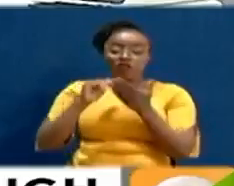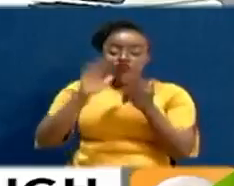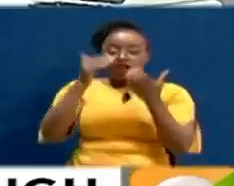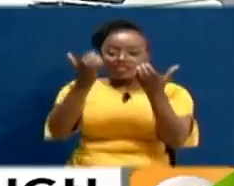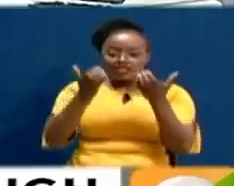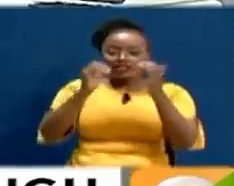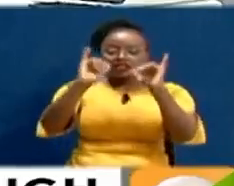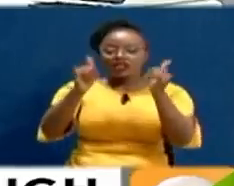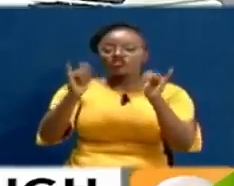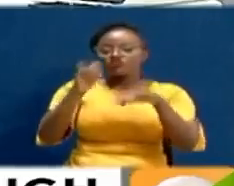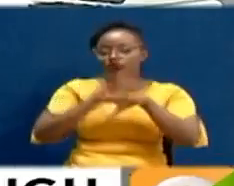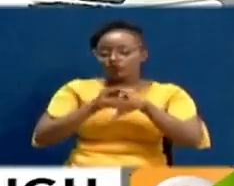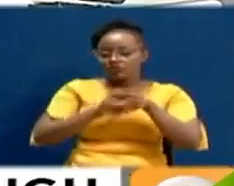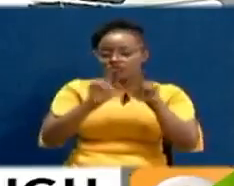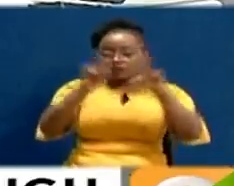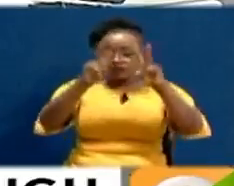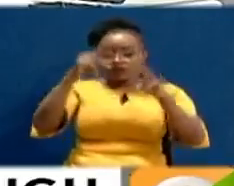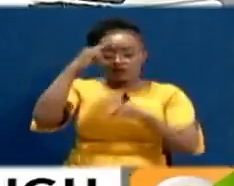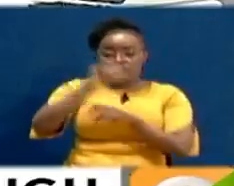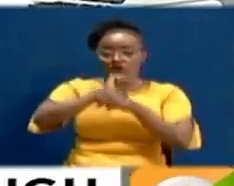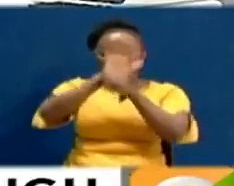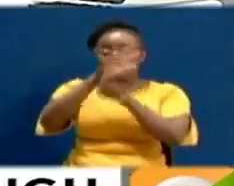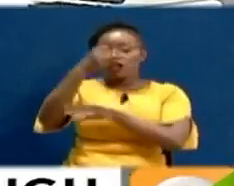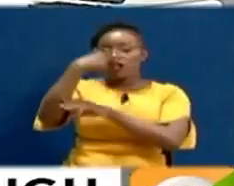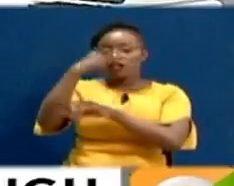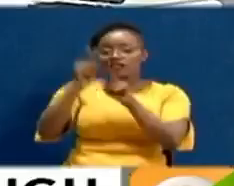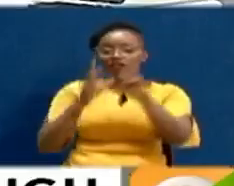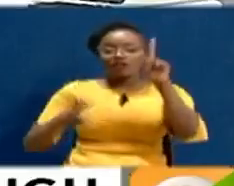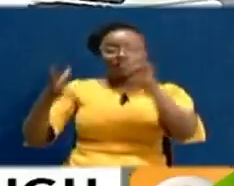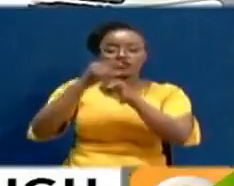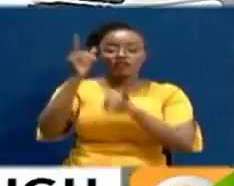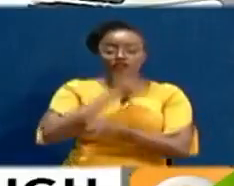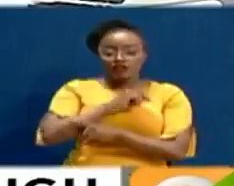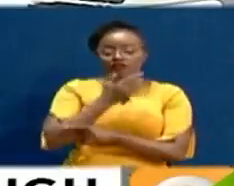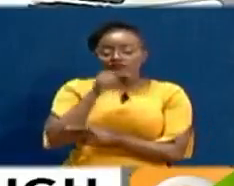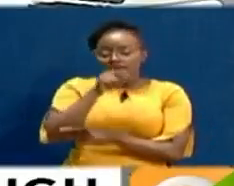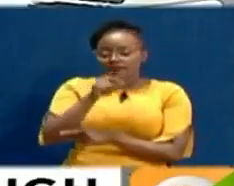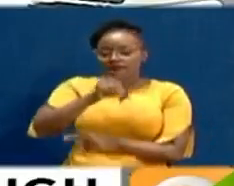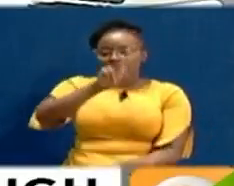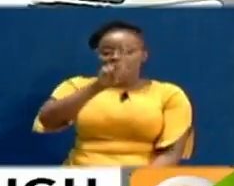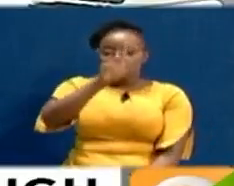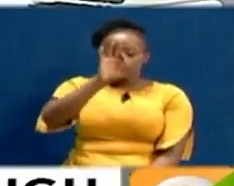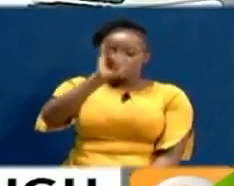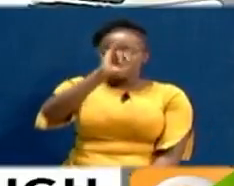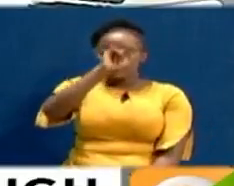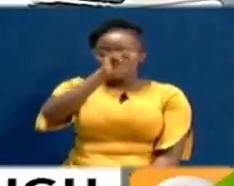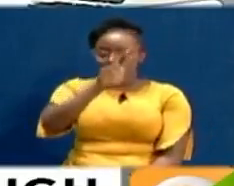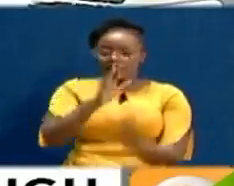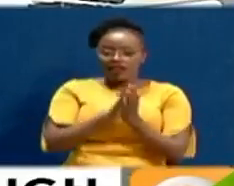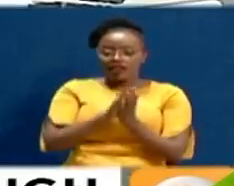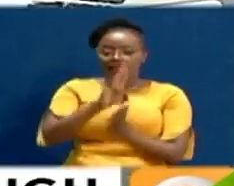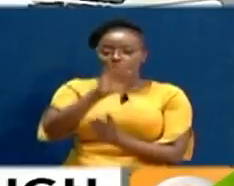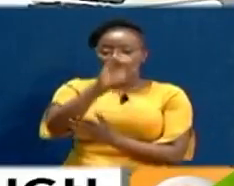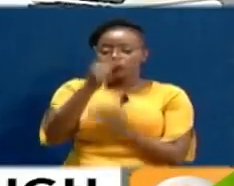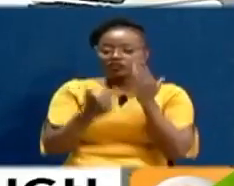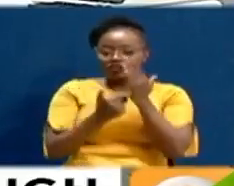much-needed good news as the search for the COVID-19 vaccine reached a major milestone. Pharmaceutical giant Pfizer, in conjunction with the